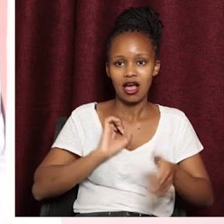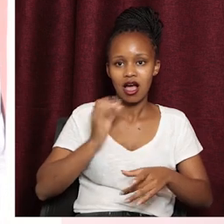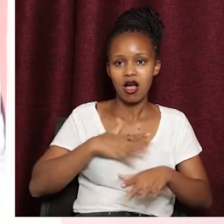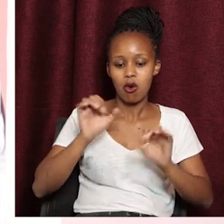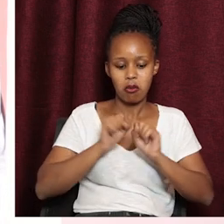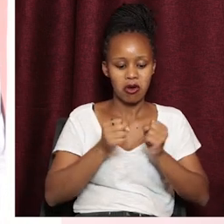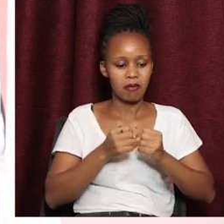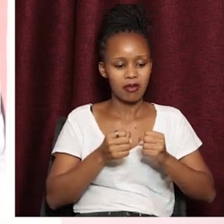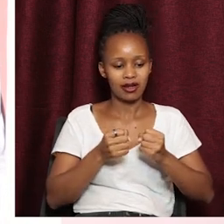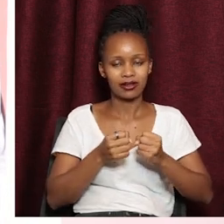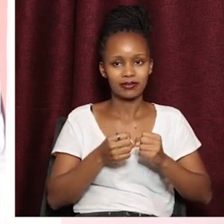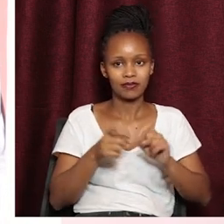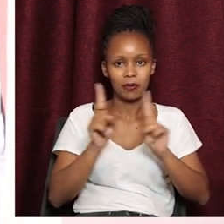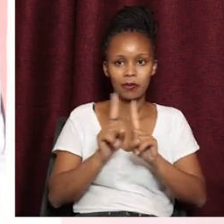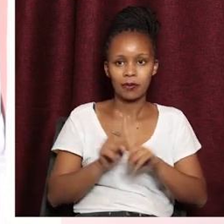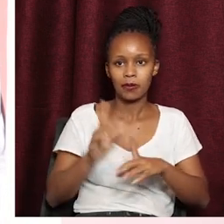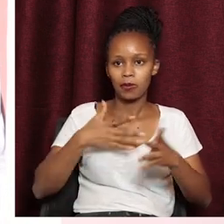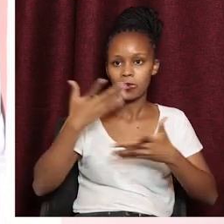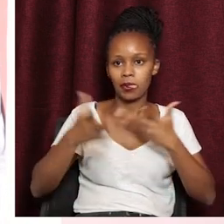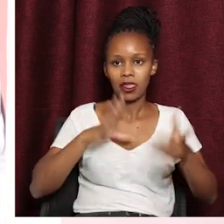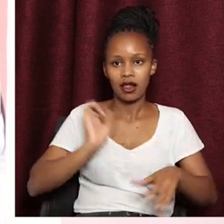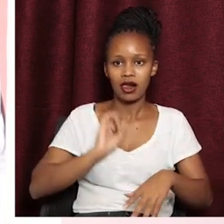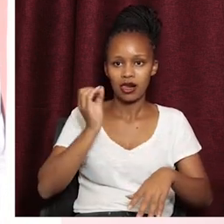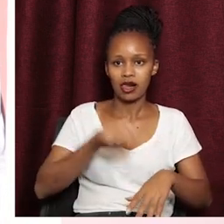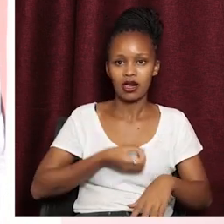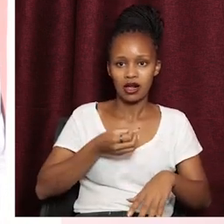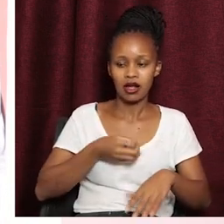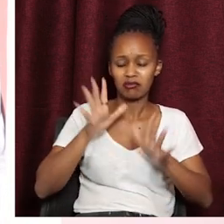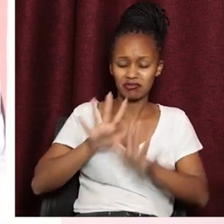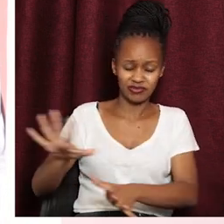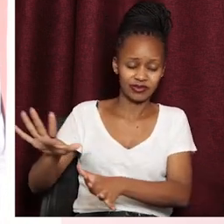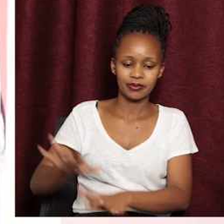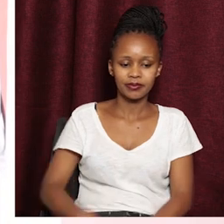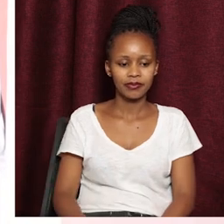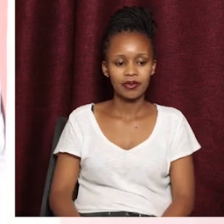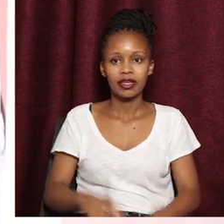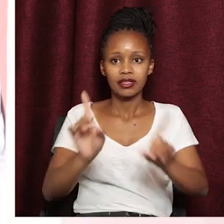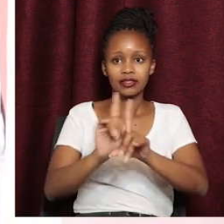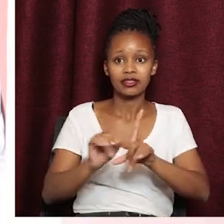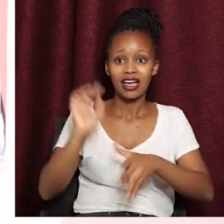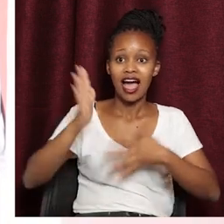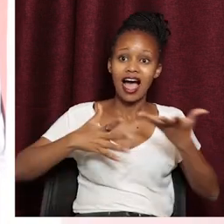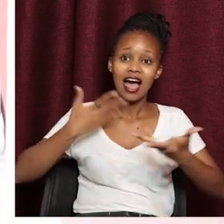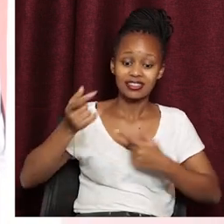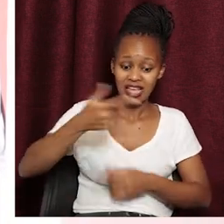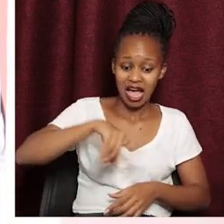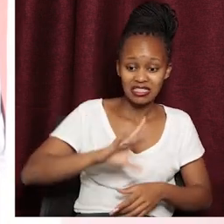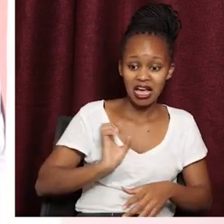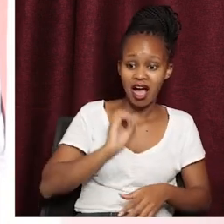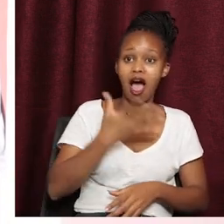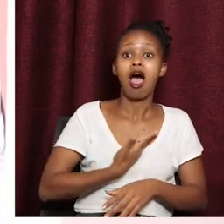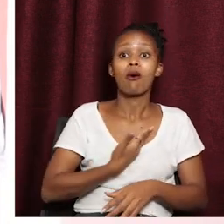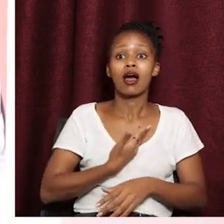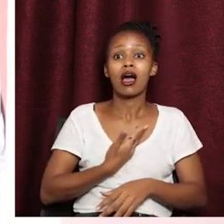our brokenness. He is the ultimate answer to our rejection. He is the ultimate answer to